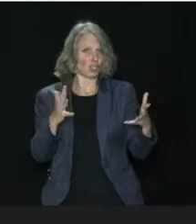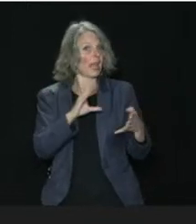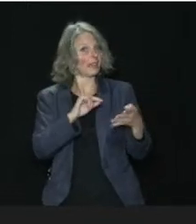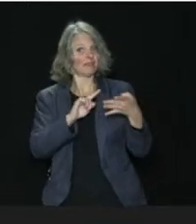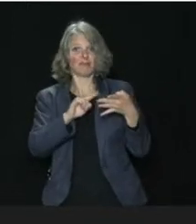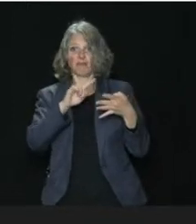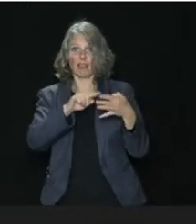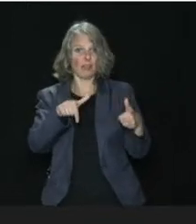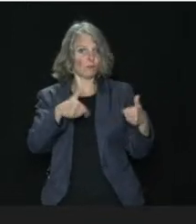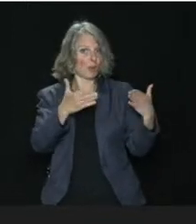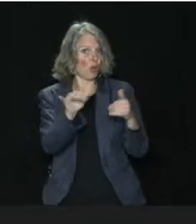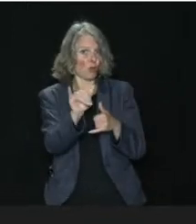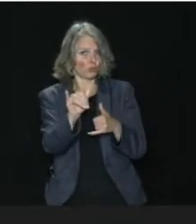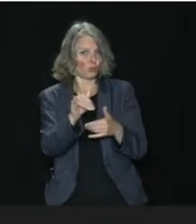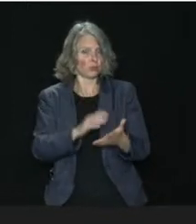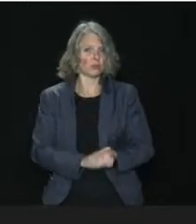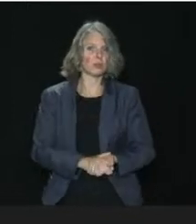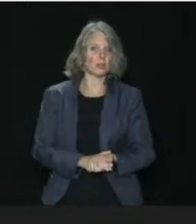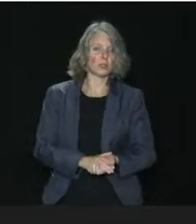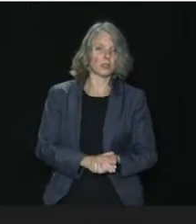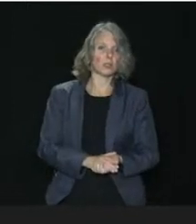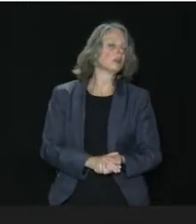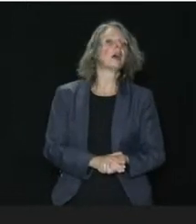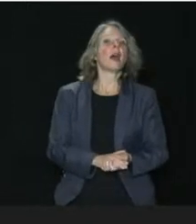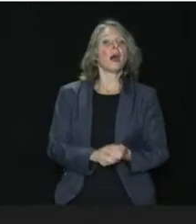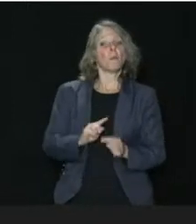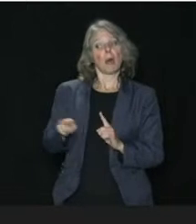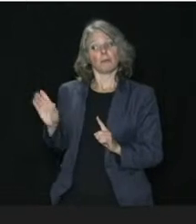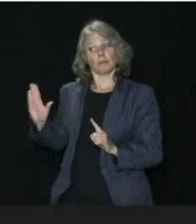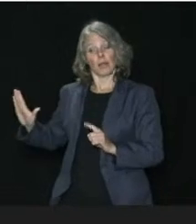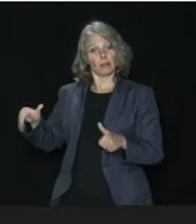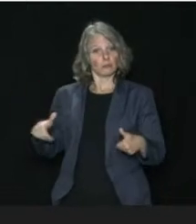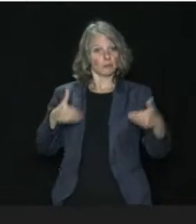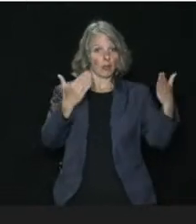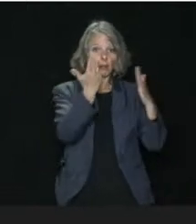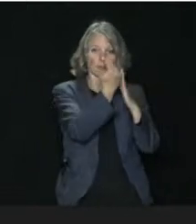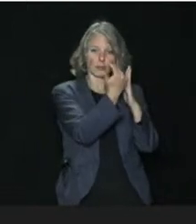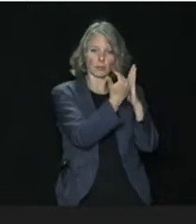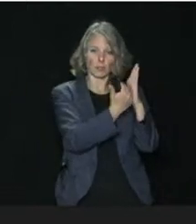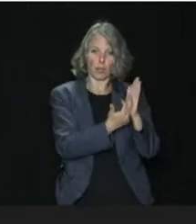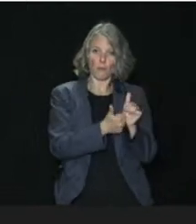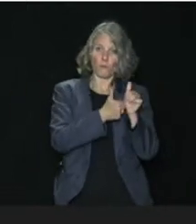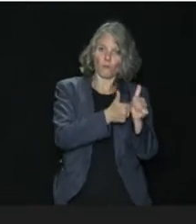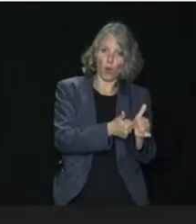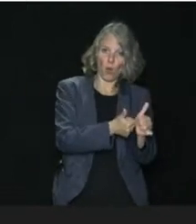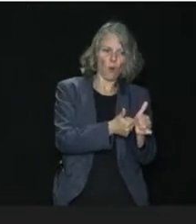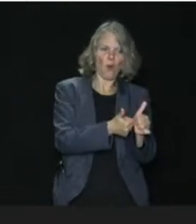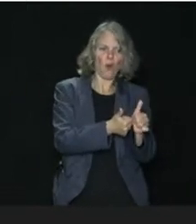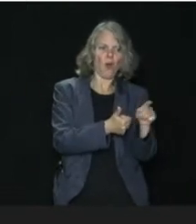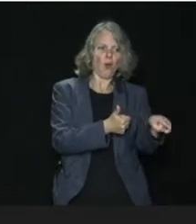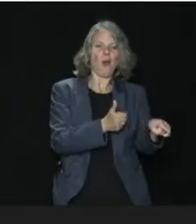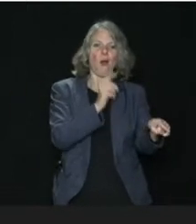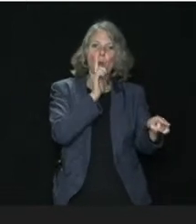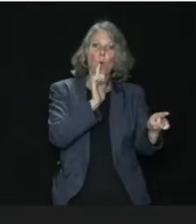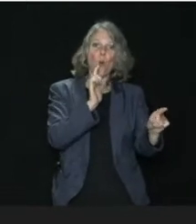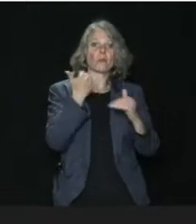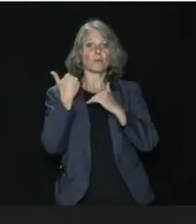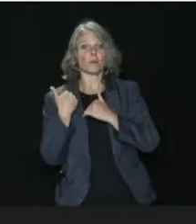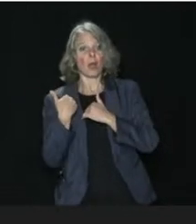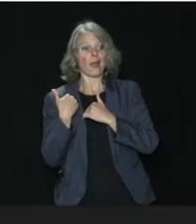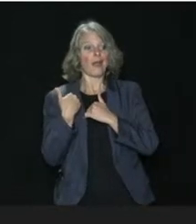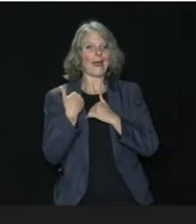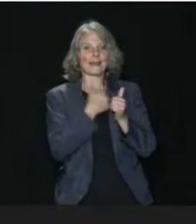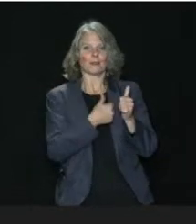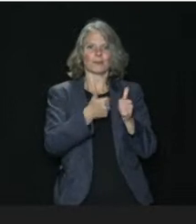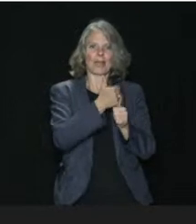And following that, it's really up to public health officers in each territory and